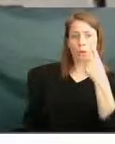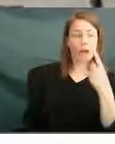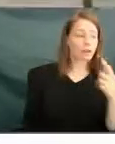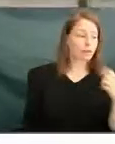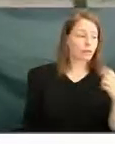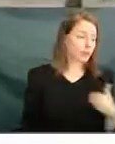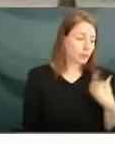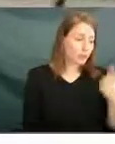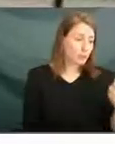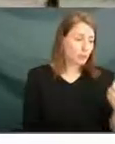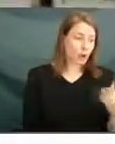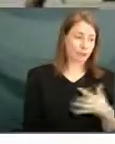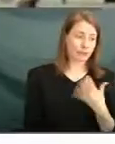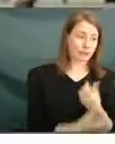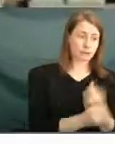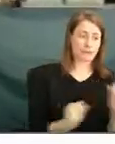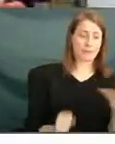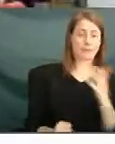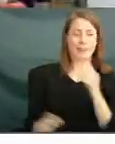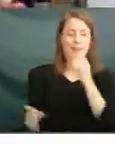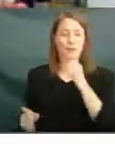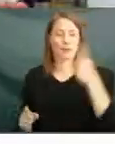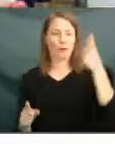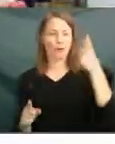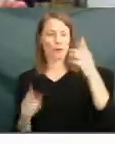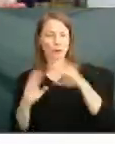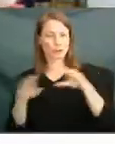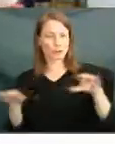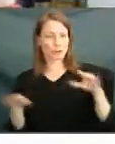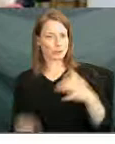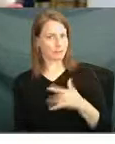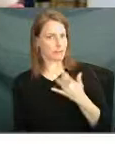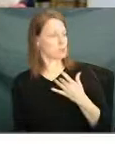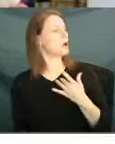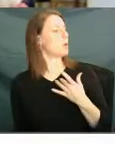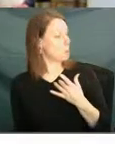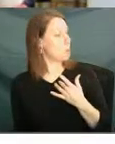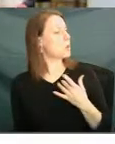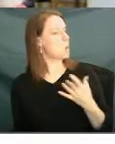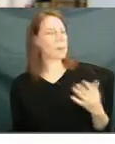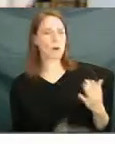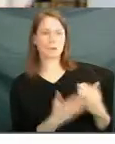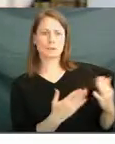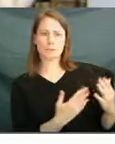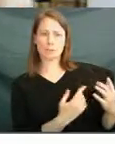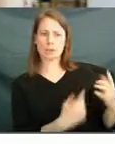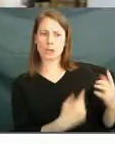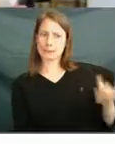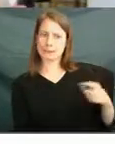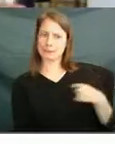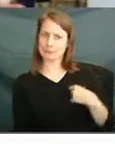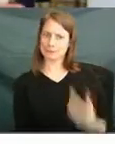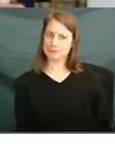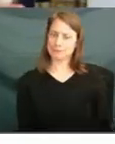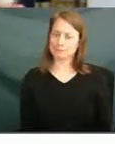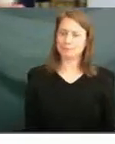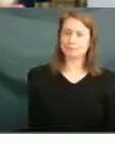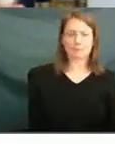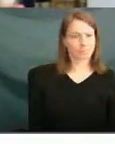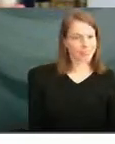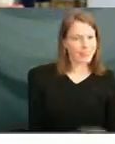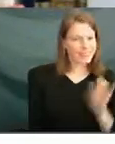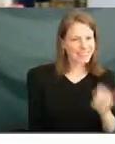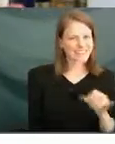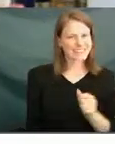need them. So we try to tell them that it's important, their self-esteem, they are important as persons, and they